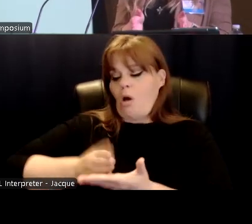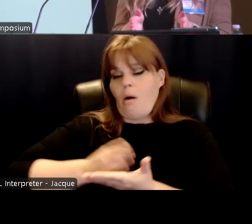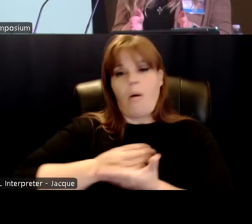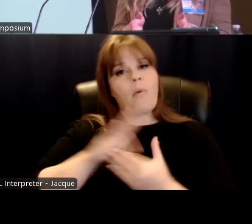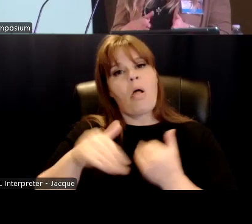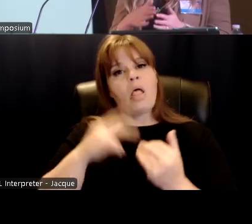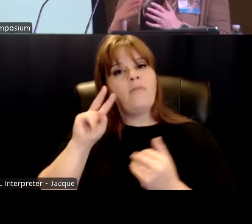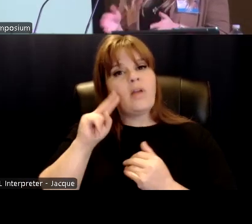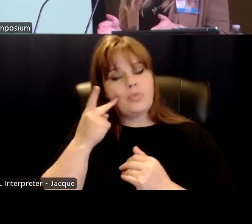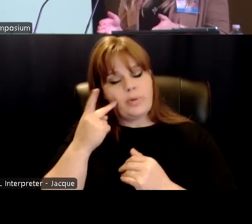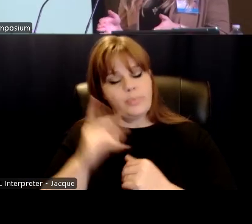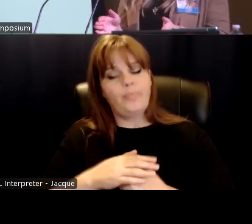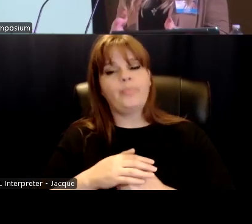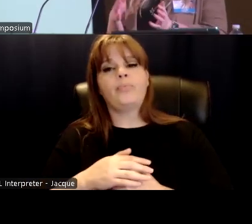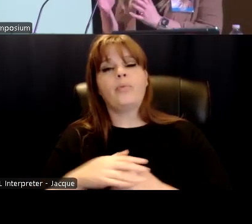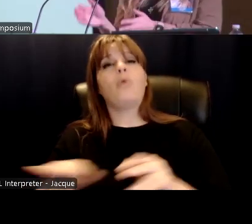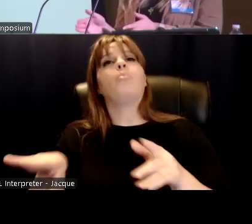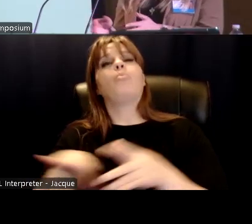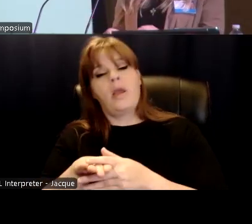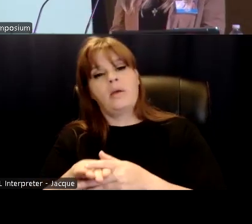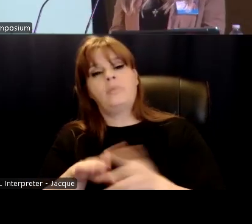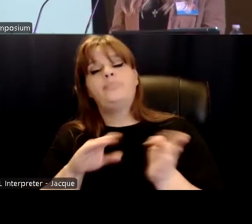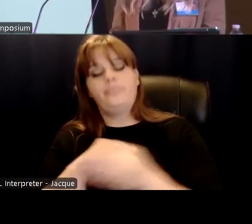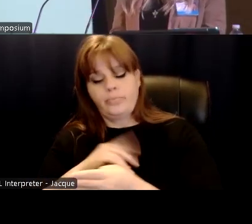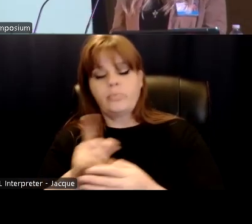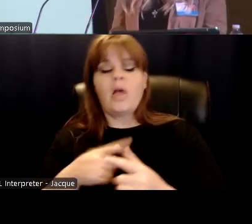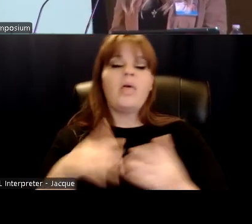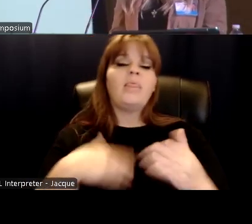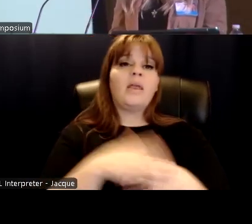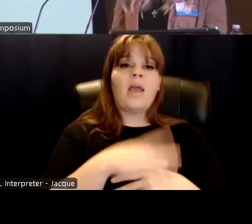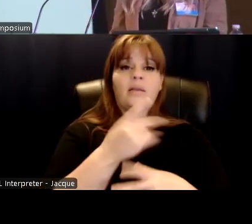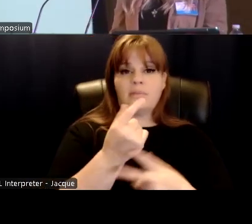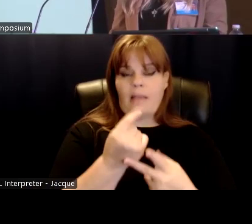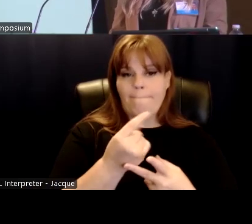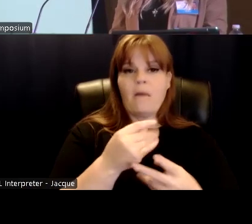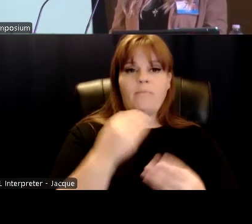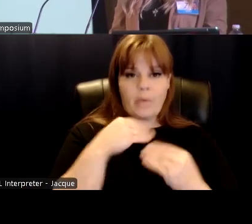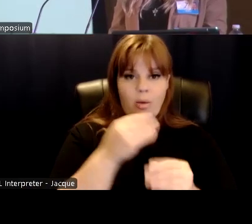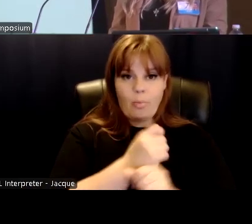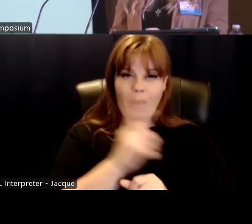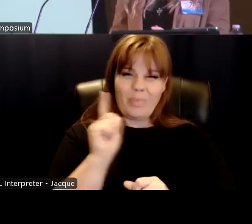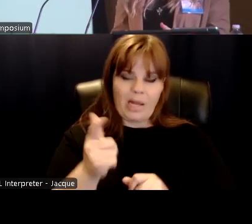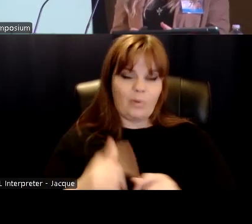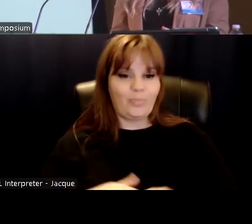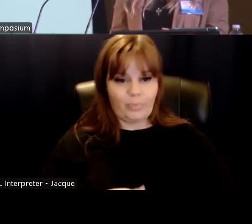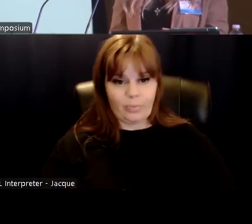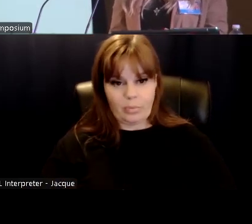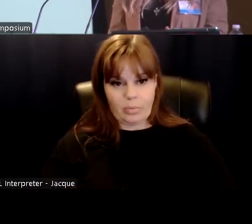one sitting, and then they took a break, and then they returned to the next step of the meal prep later.